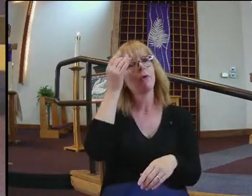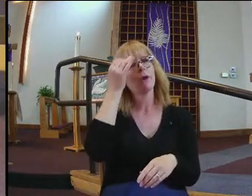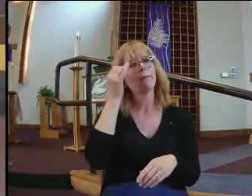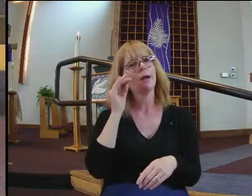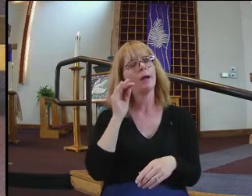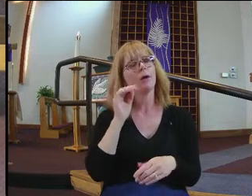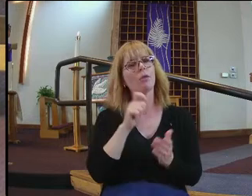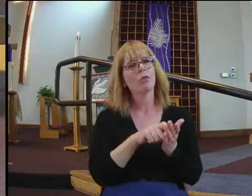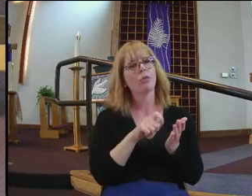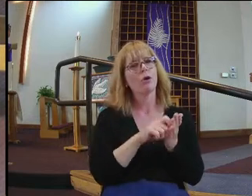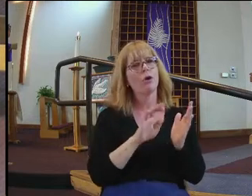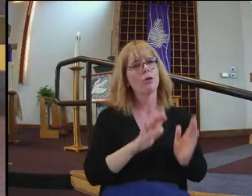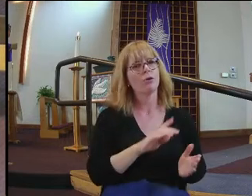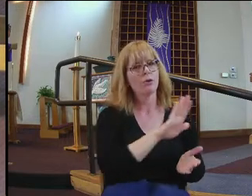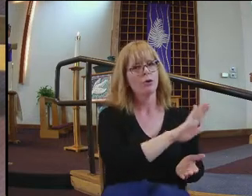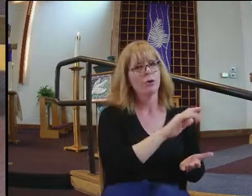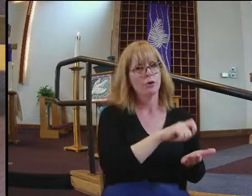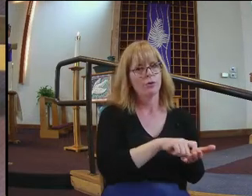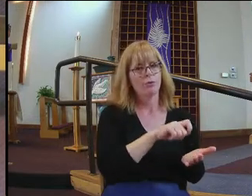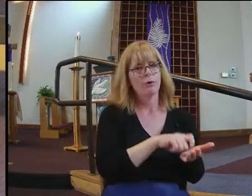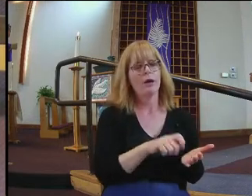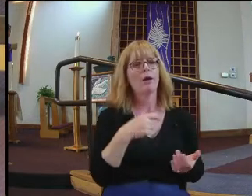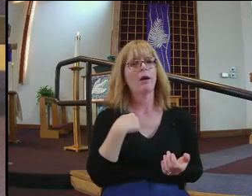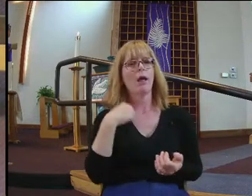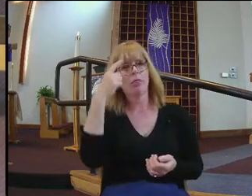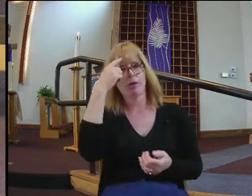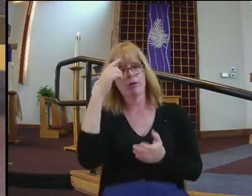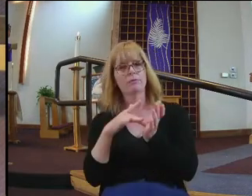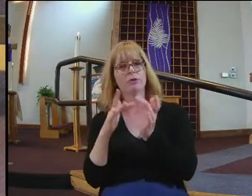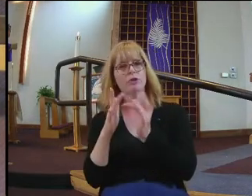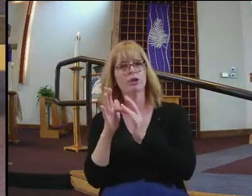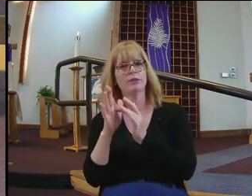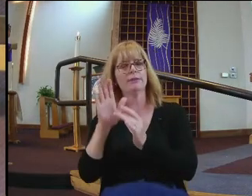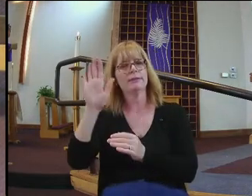what Jesus did. Have you ever thought about the blessings Jesus offers?